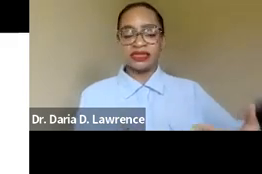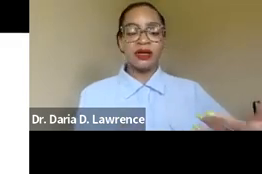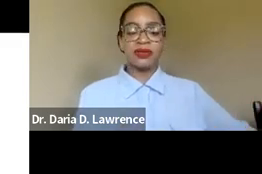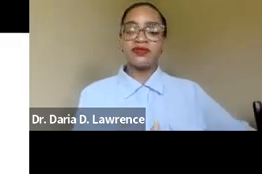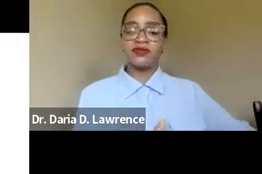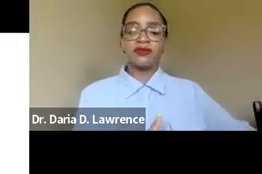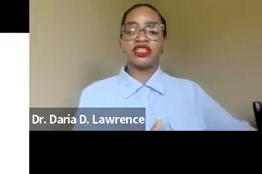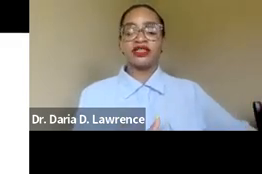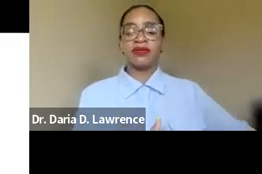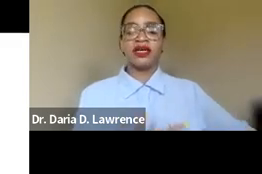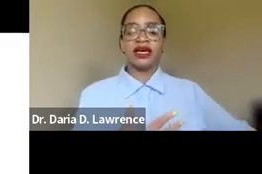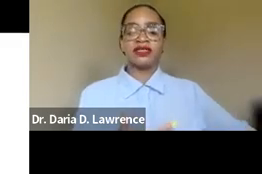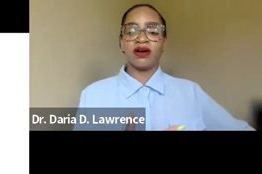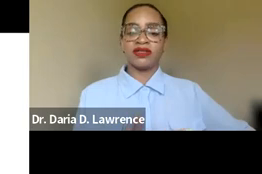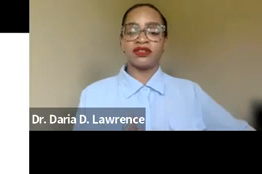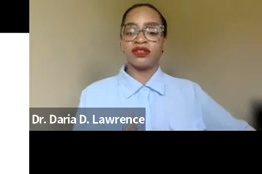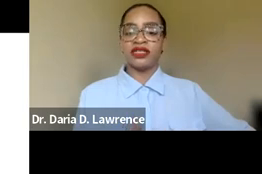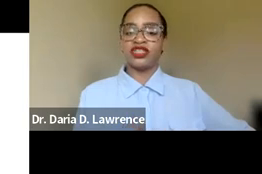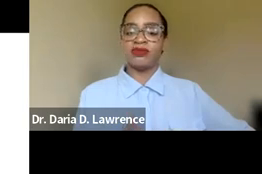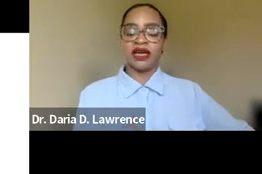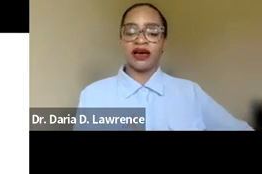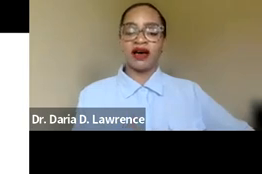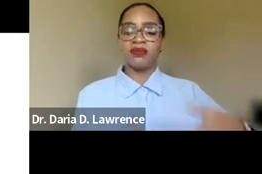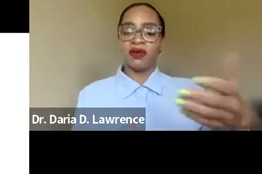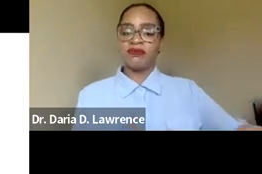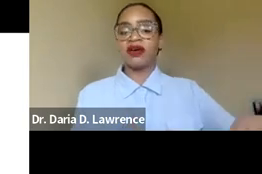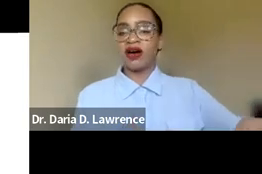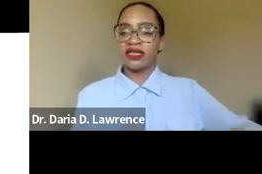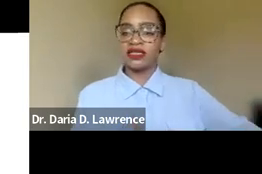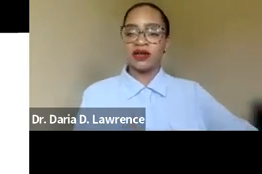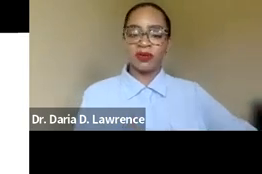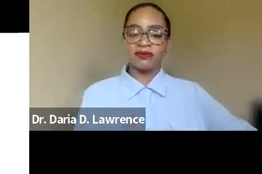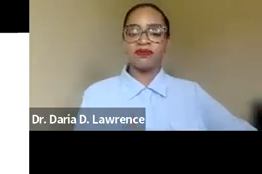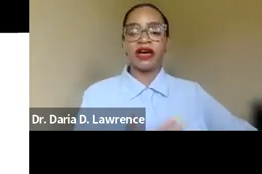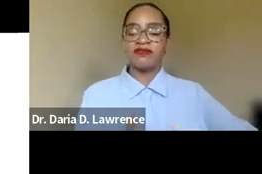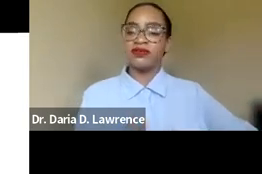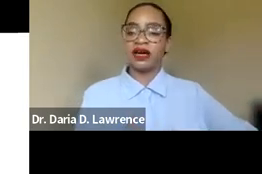with this, please feel free to reach out to me at talkwithdrd@gmail.com or give me a call at